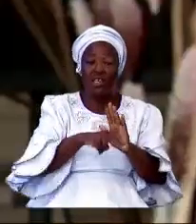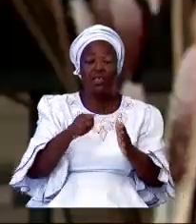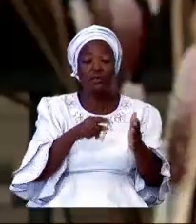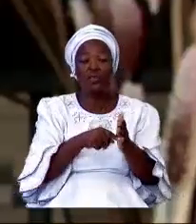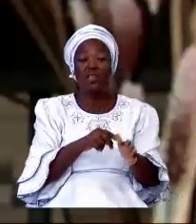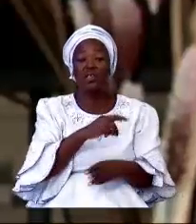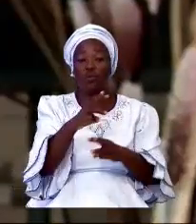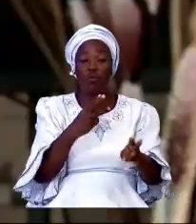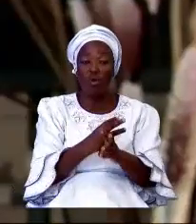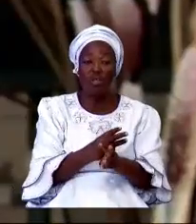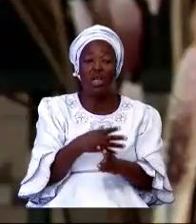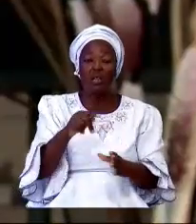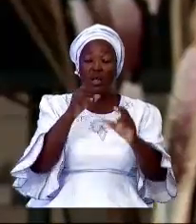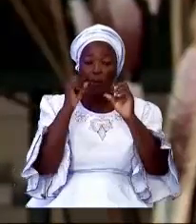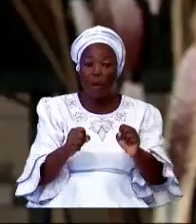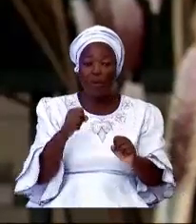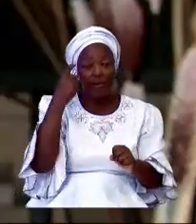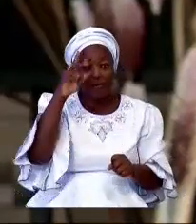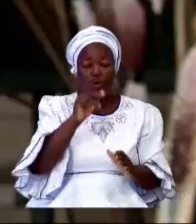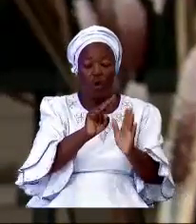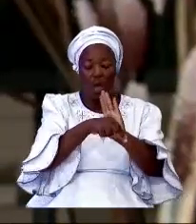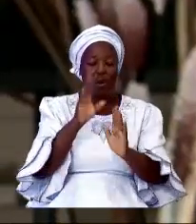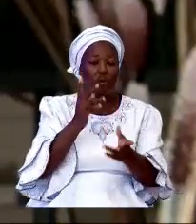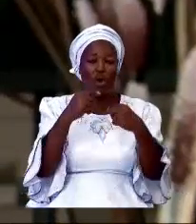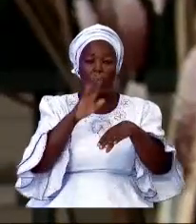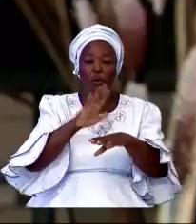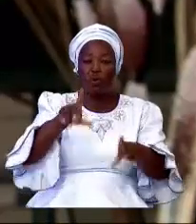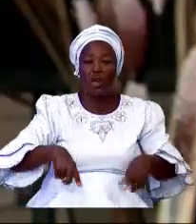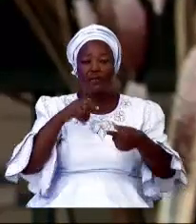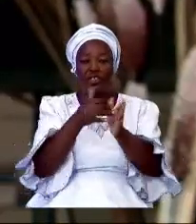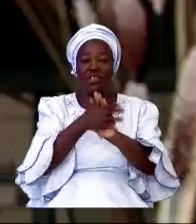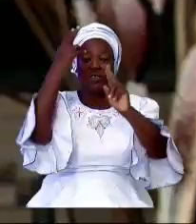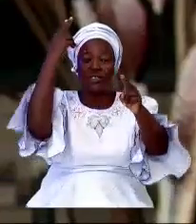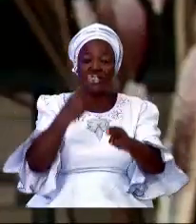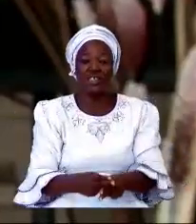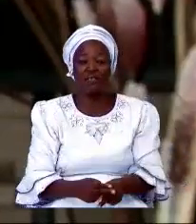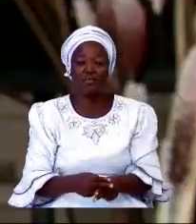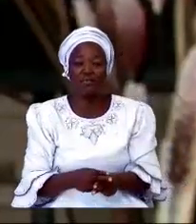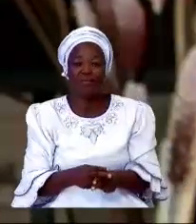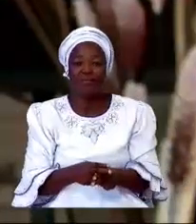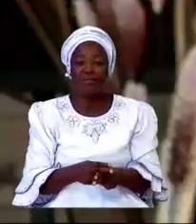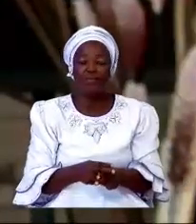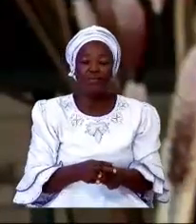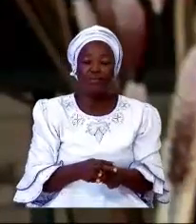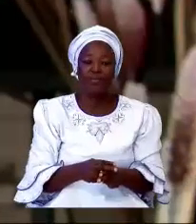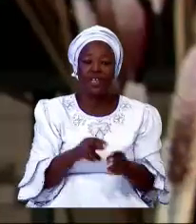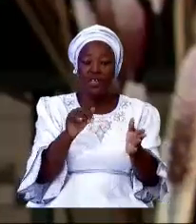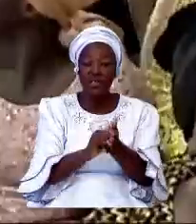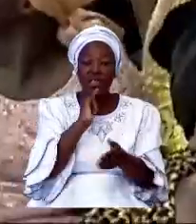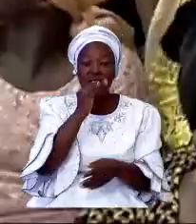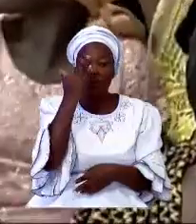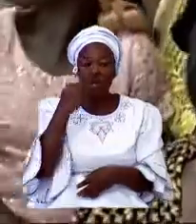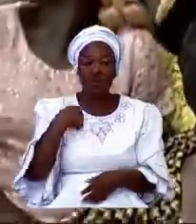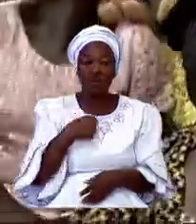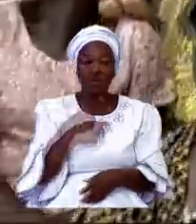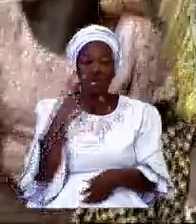the fury of the world, the power for your hour will come upon your life in